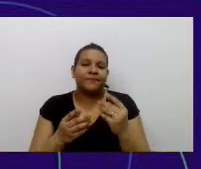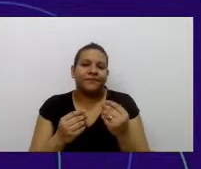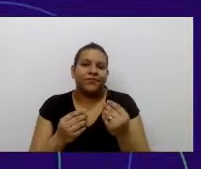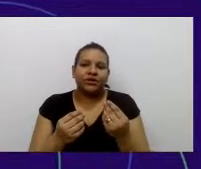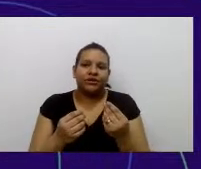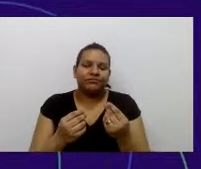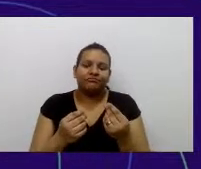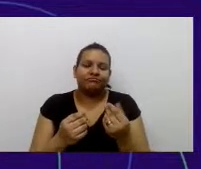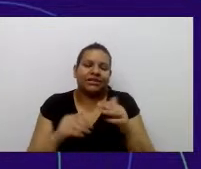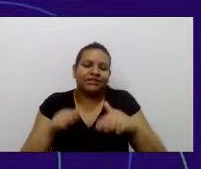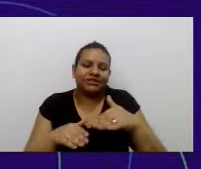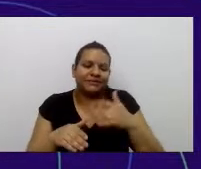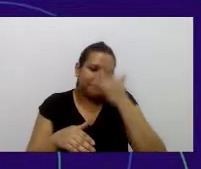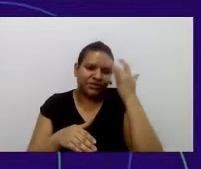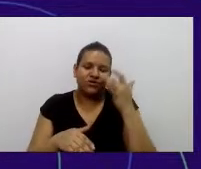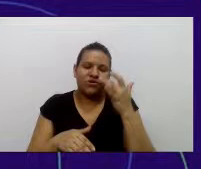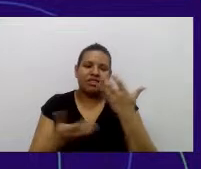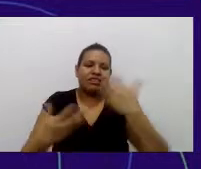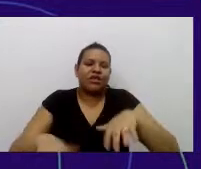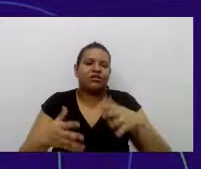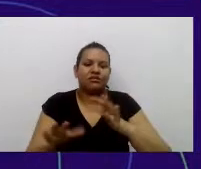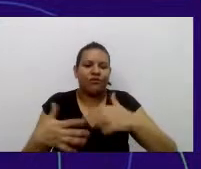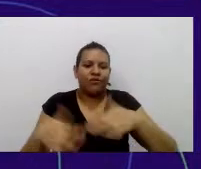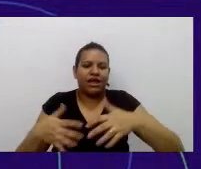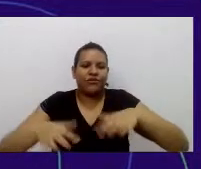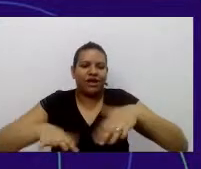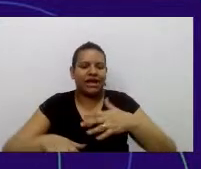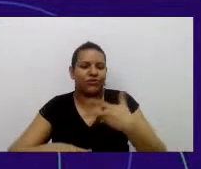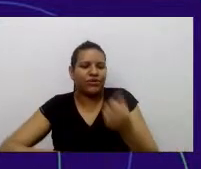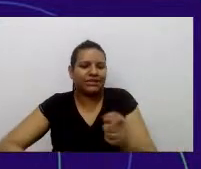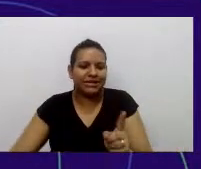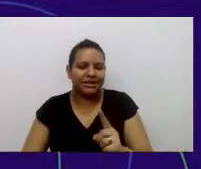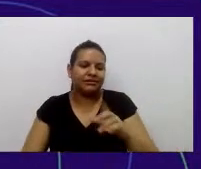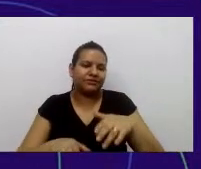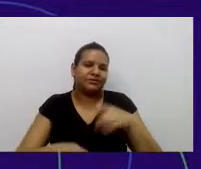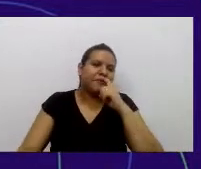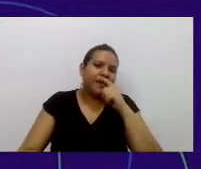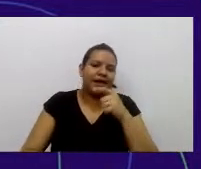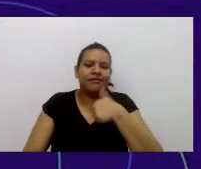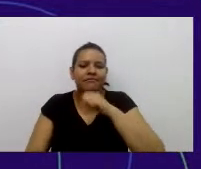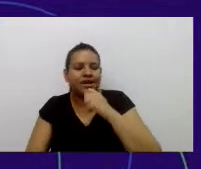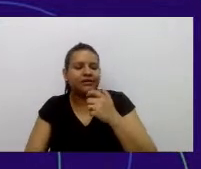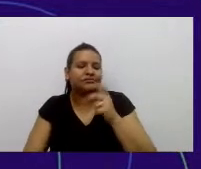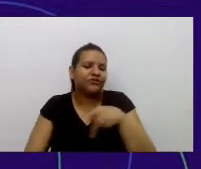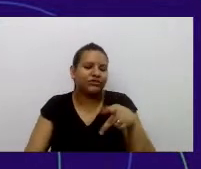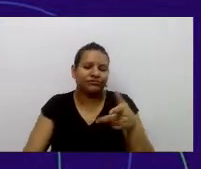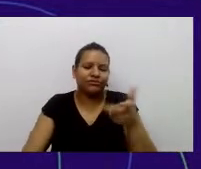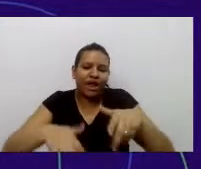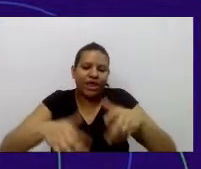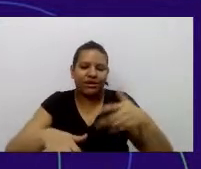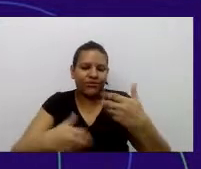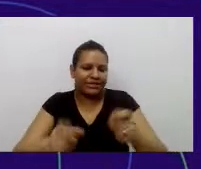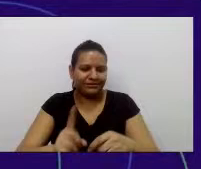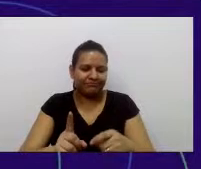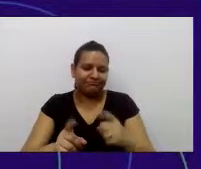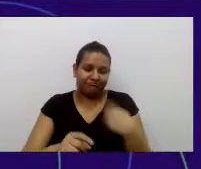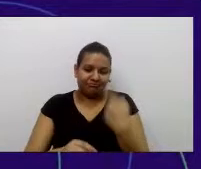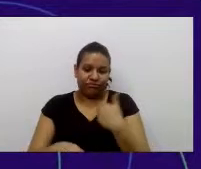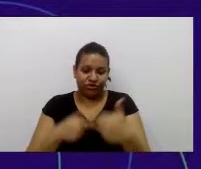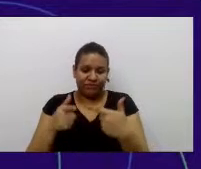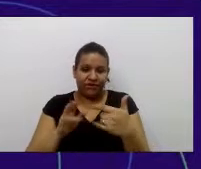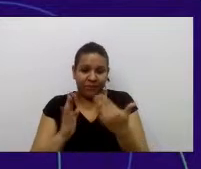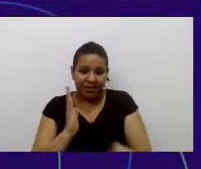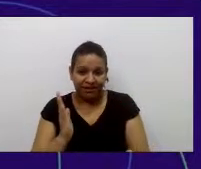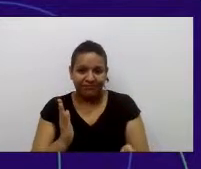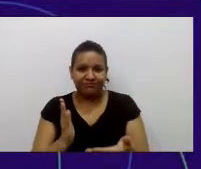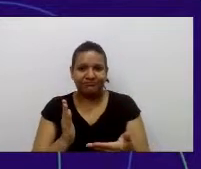sometimes teachers, right? Are we going to be out of jobs? That's the big question. And there are a lot of fears, and I see